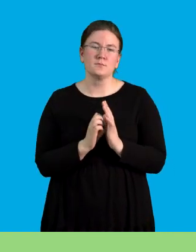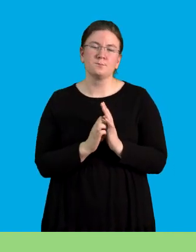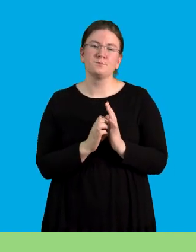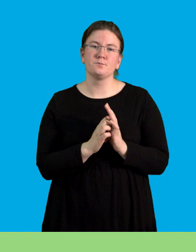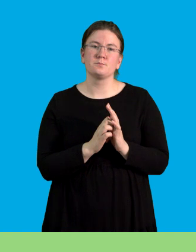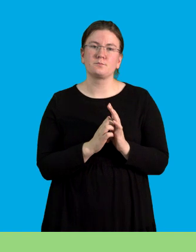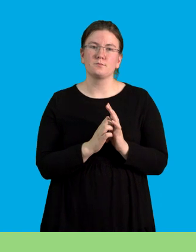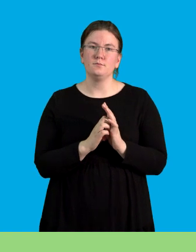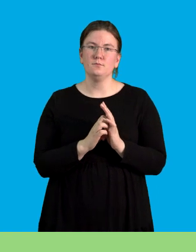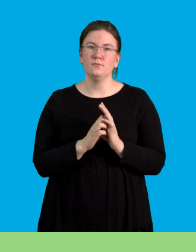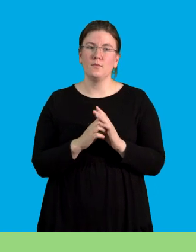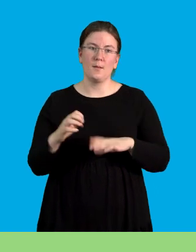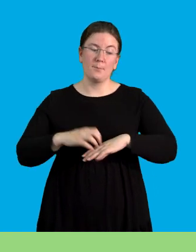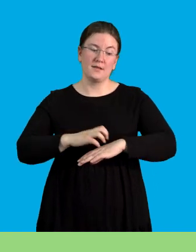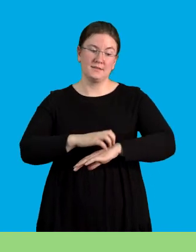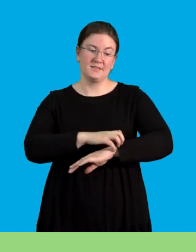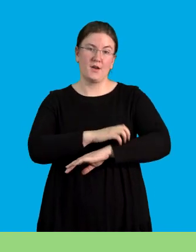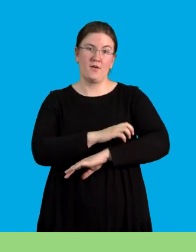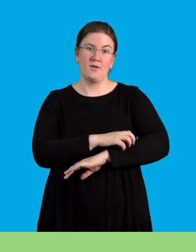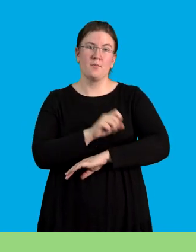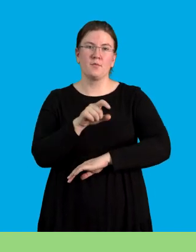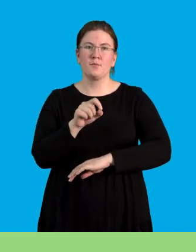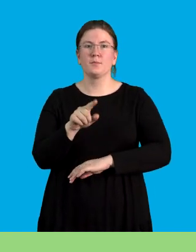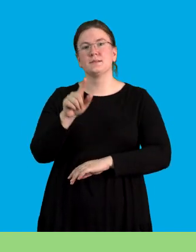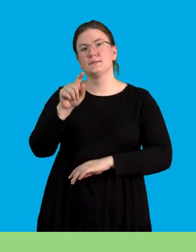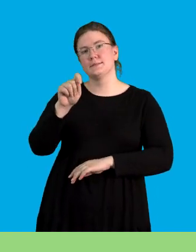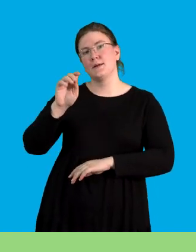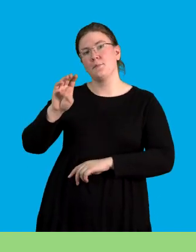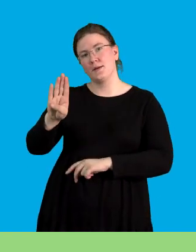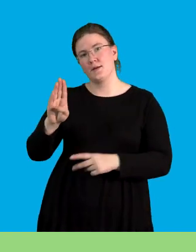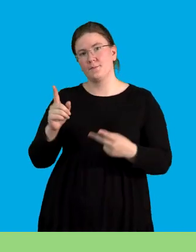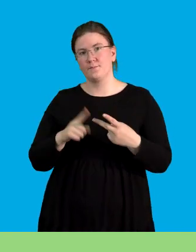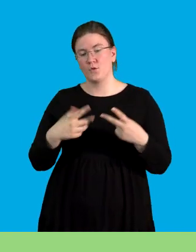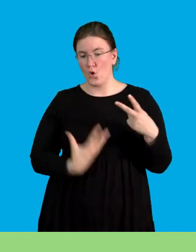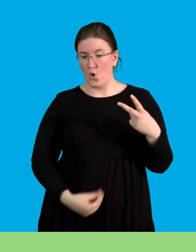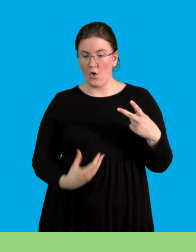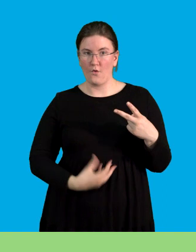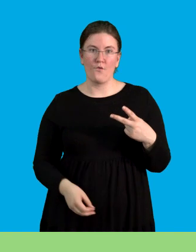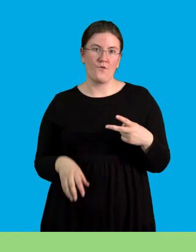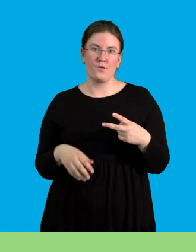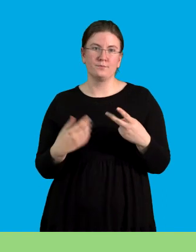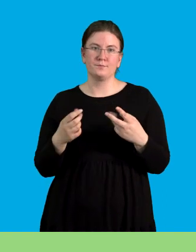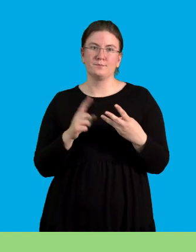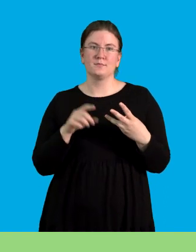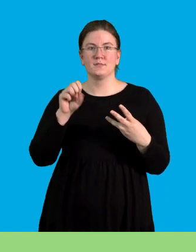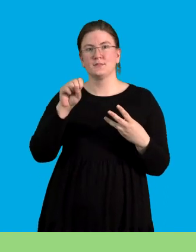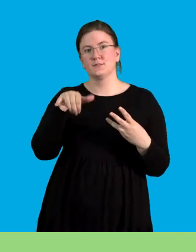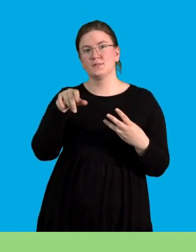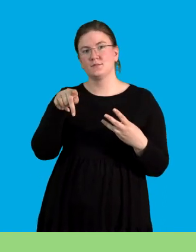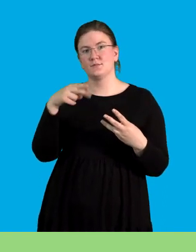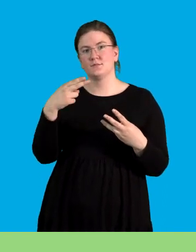example would be bacteria that causes tuberculosis, cholera, syphilis,